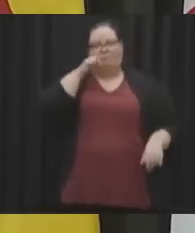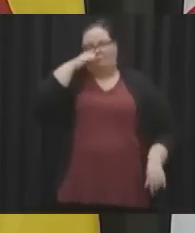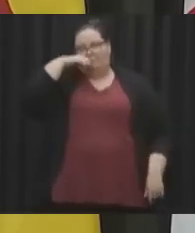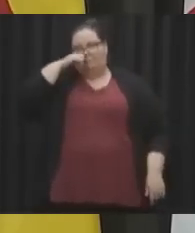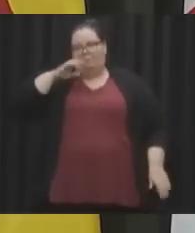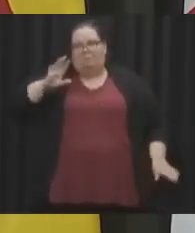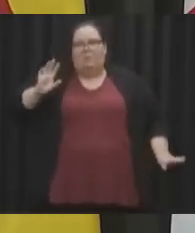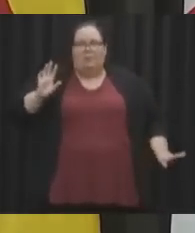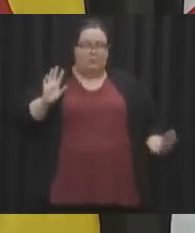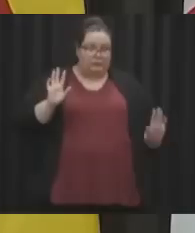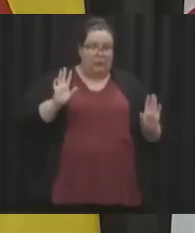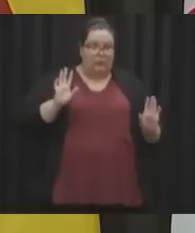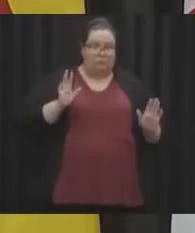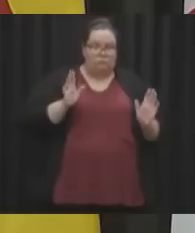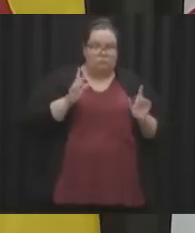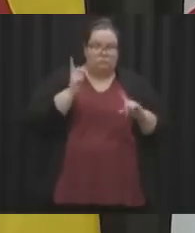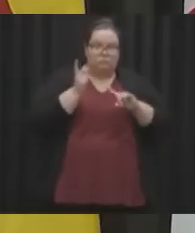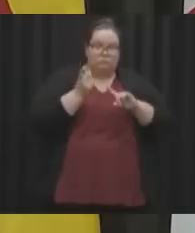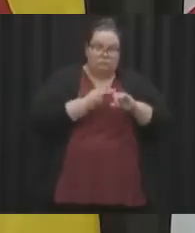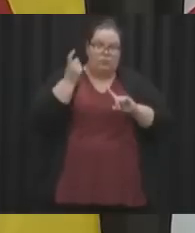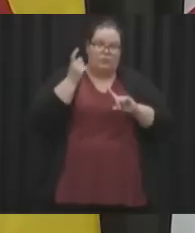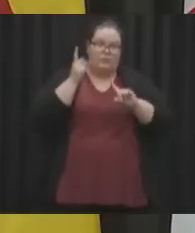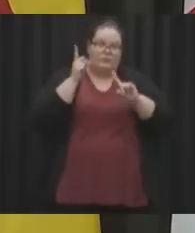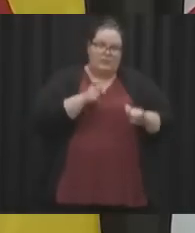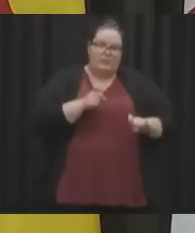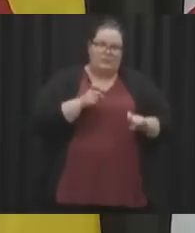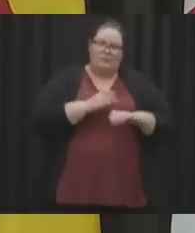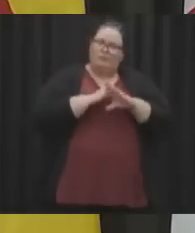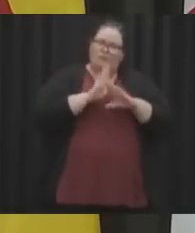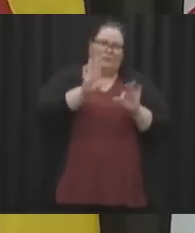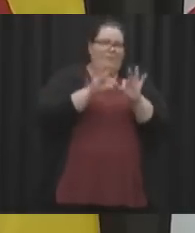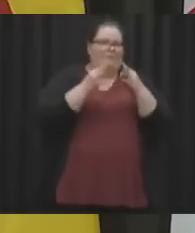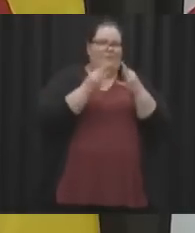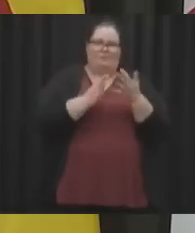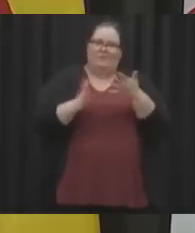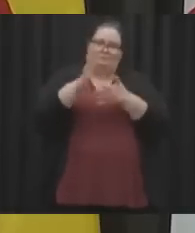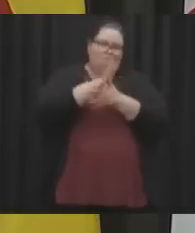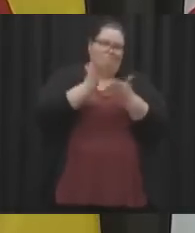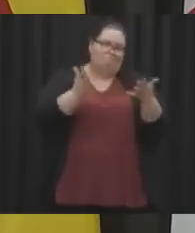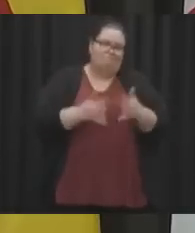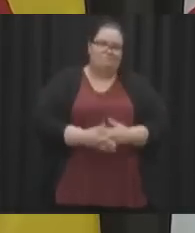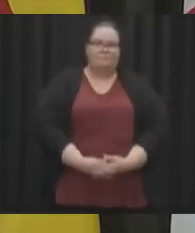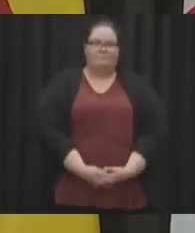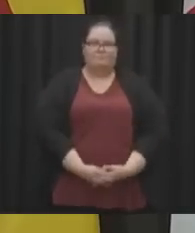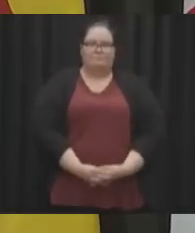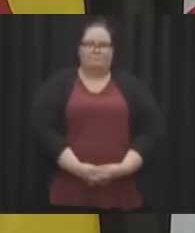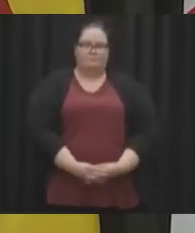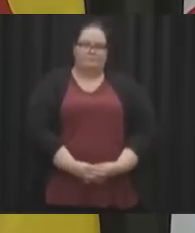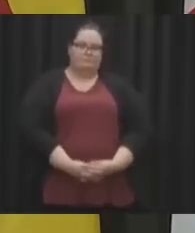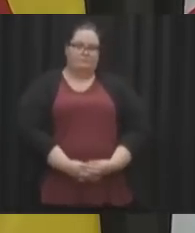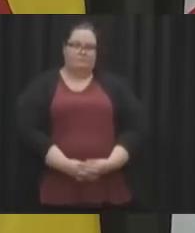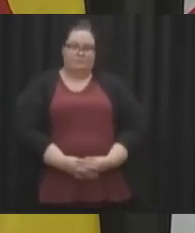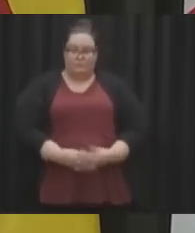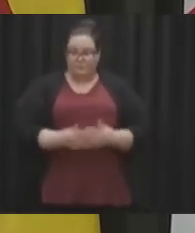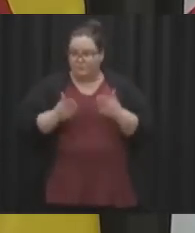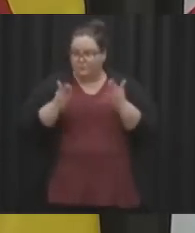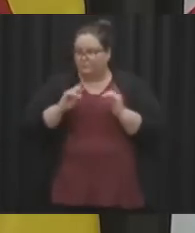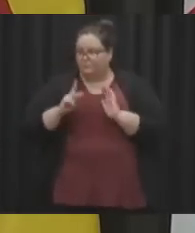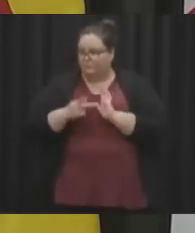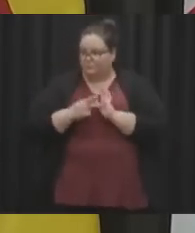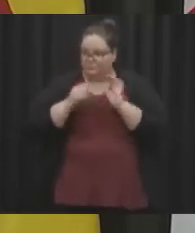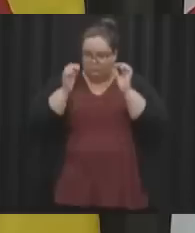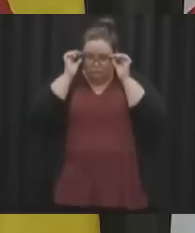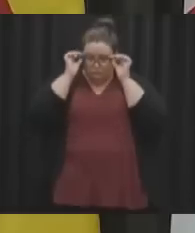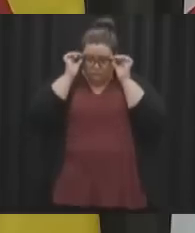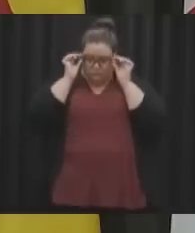Well, at the beginning of the school year, again, we knew that there would be a heightened level of anxiety until things became a bit more routine. So we